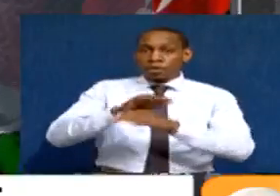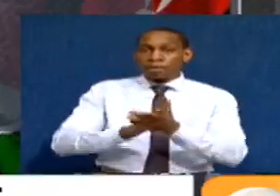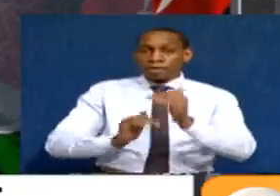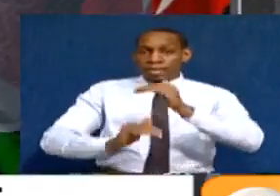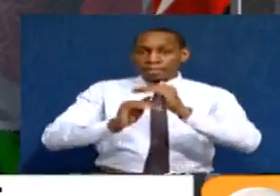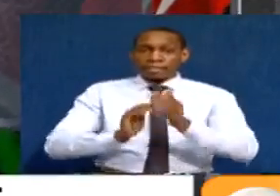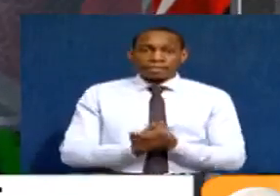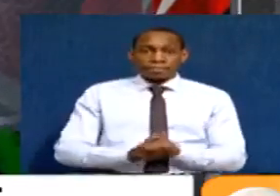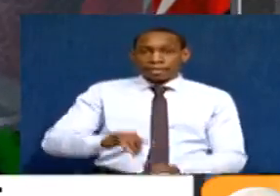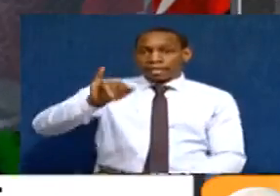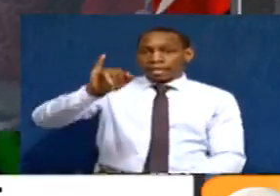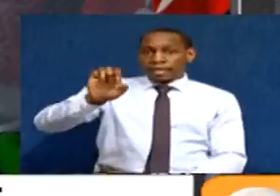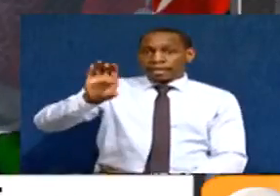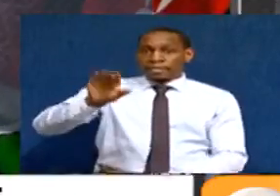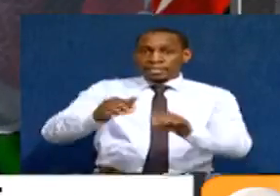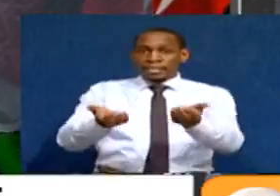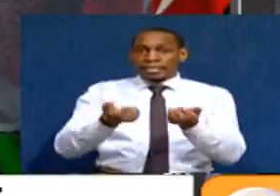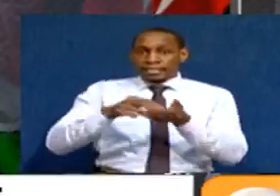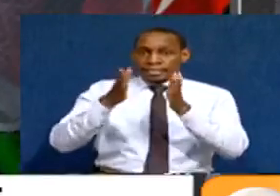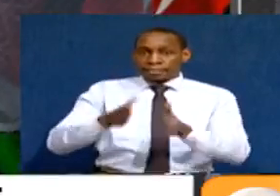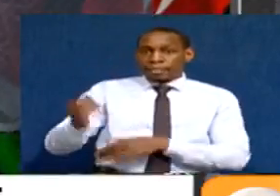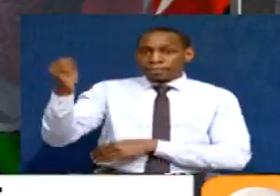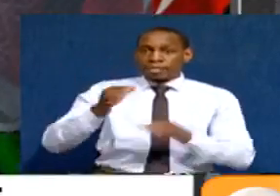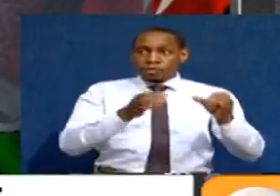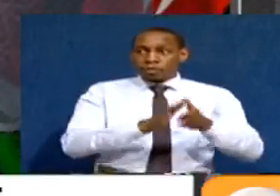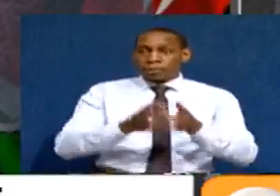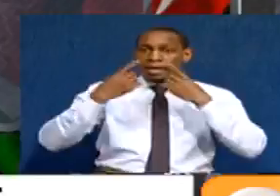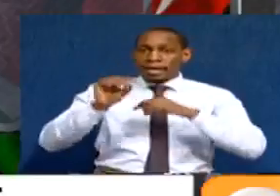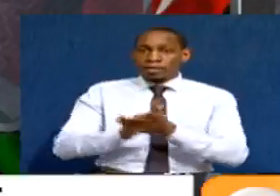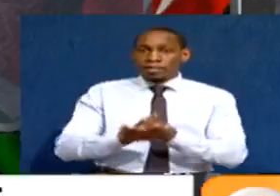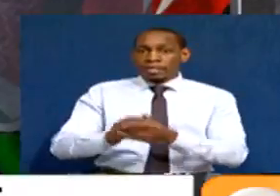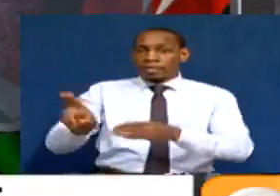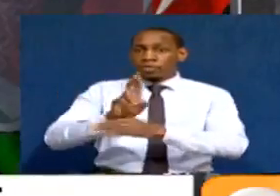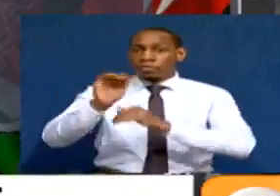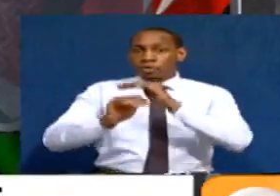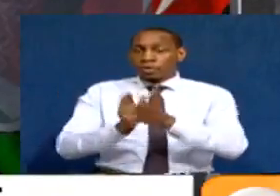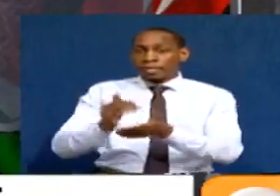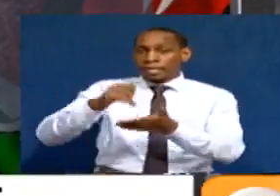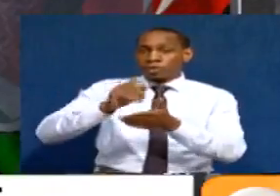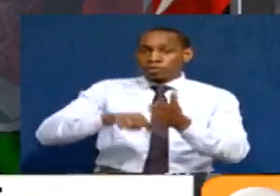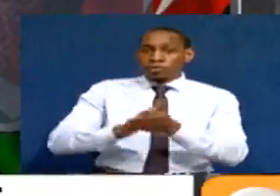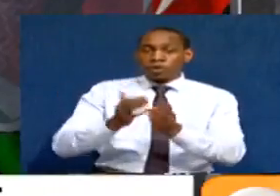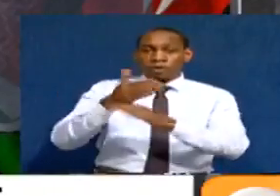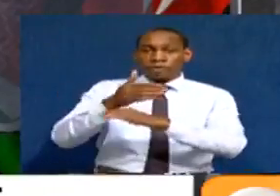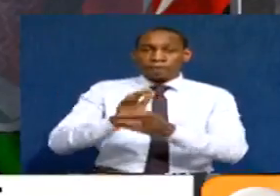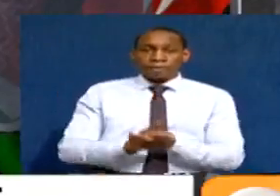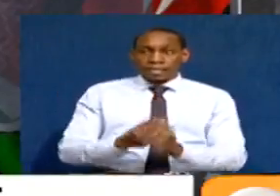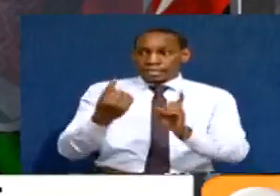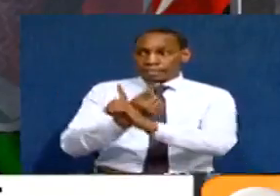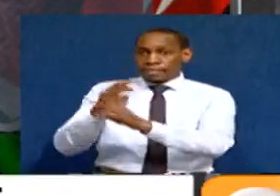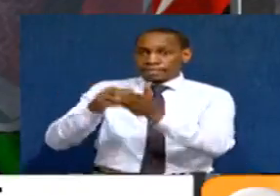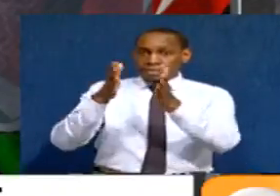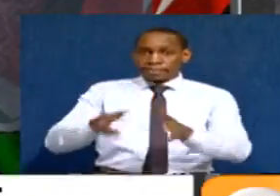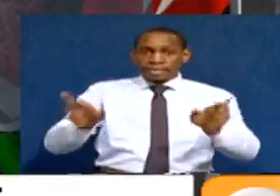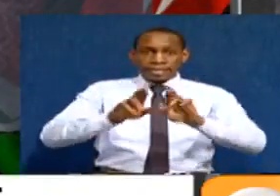set ceiling. IEBC requires candidates and parties to declare all their expenditure, including excesses. Several